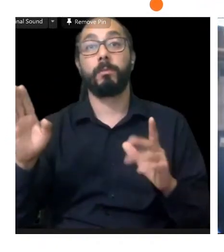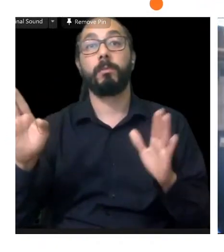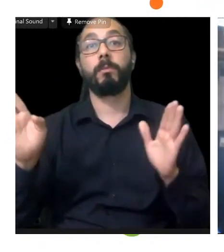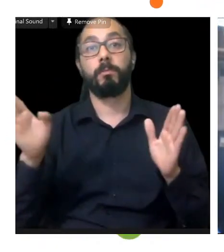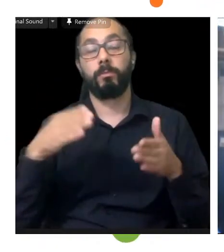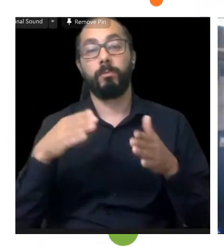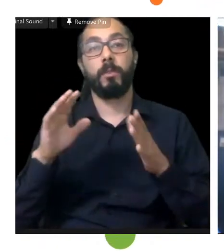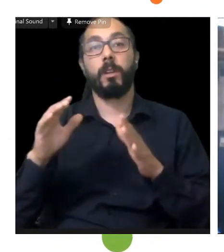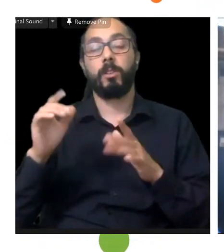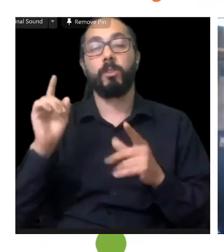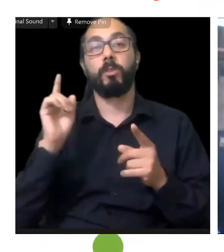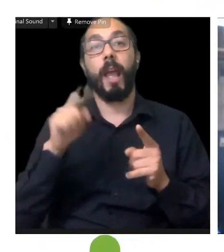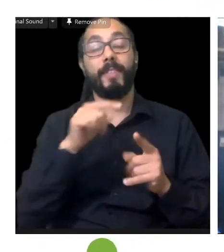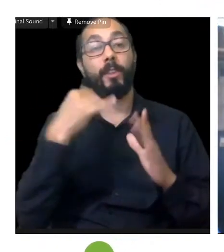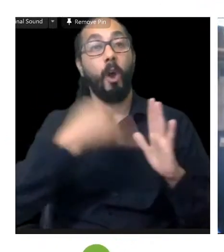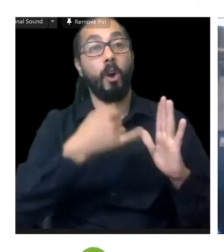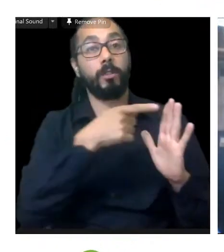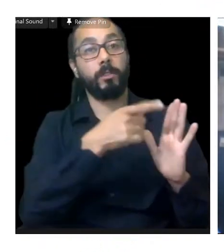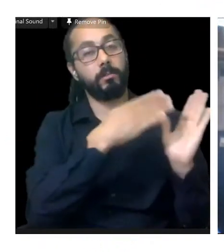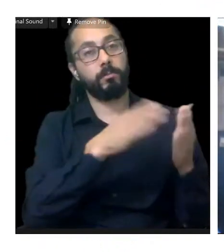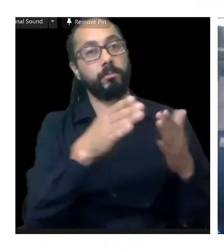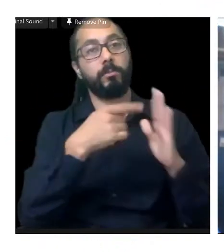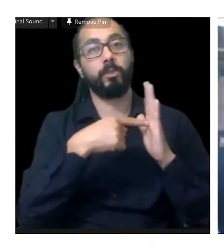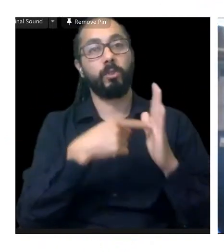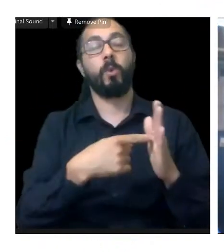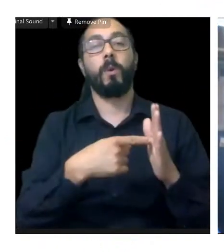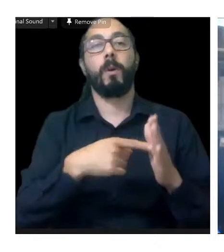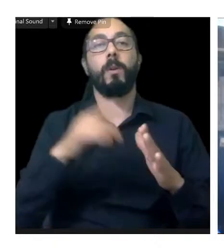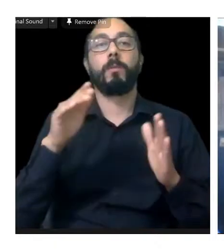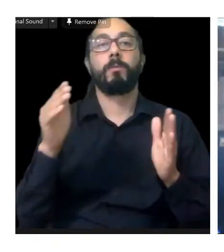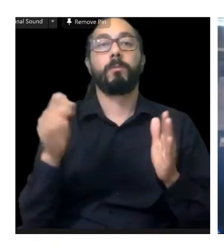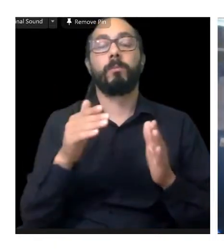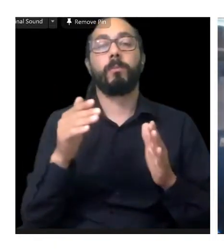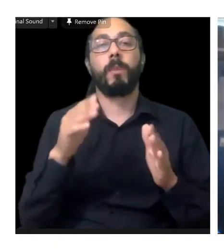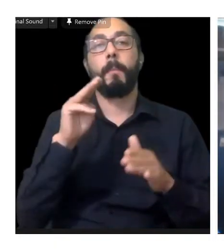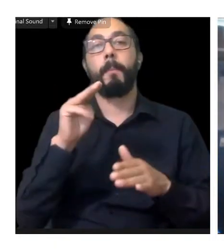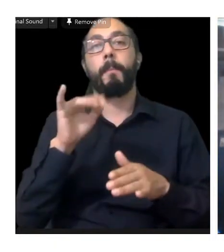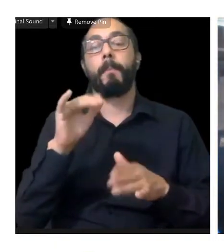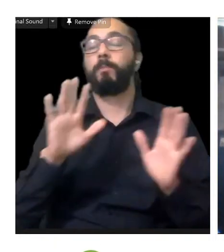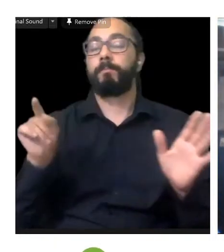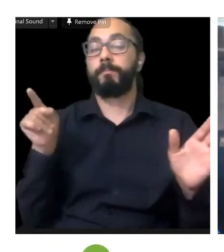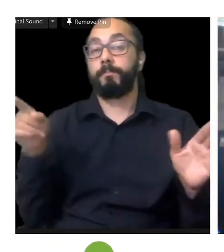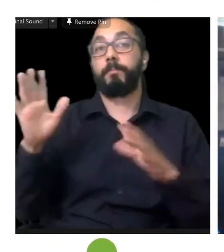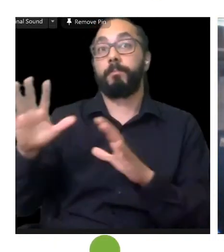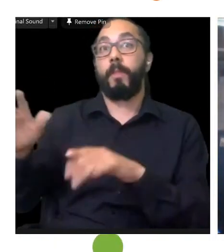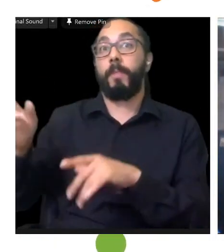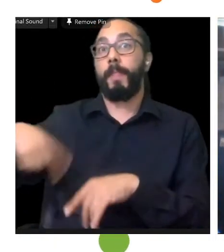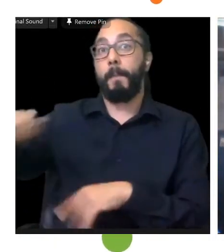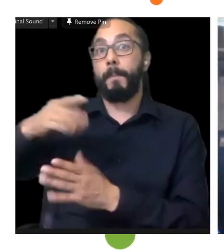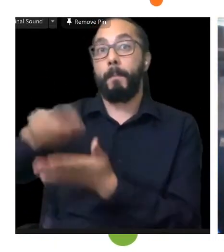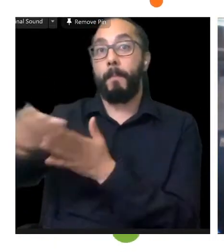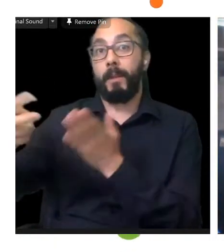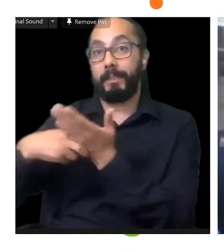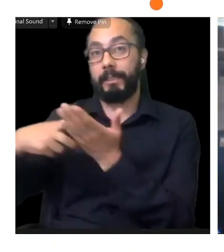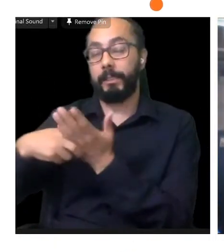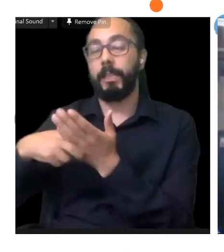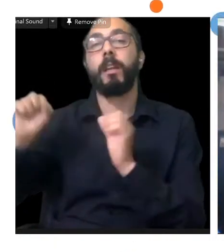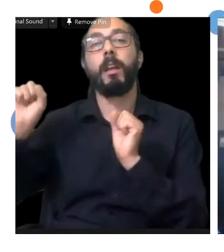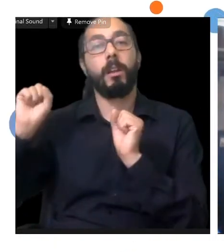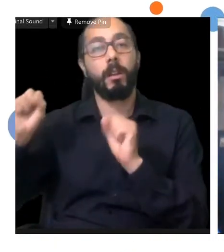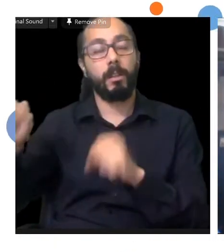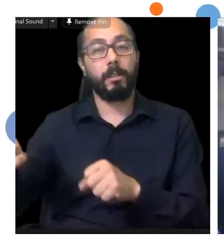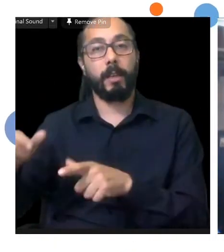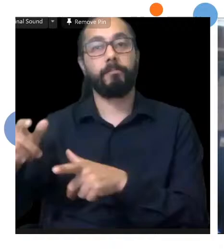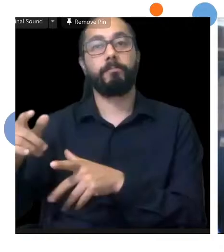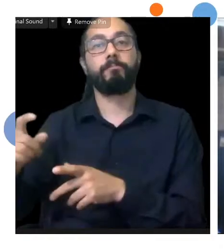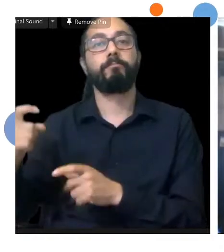other investments that directly go into artists' hands as part of our Canadian Stage's response to the